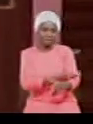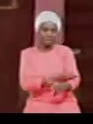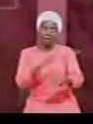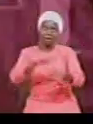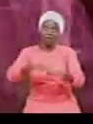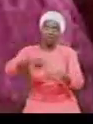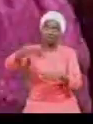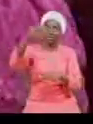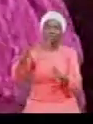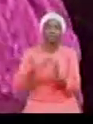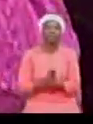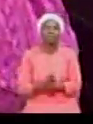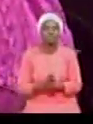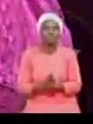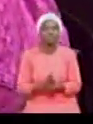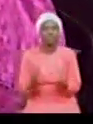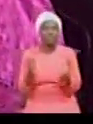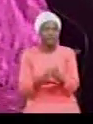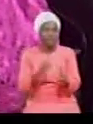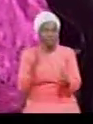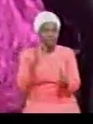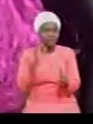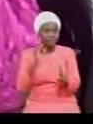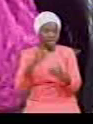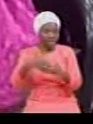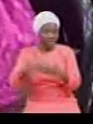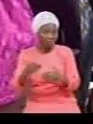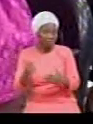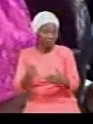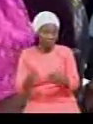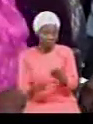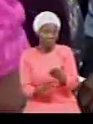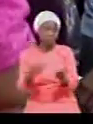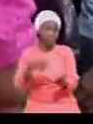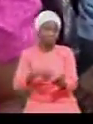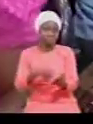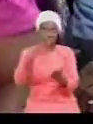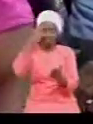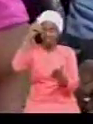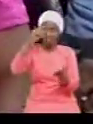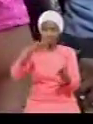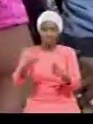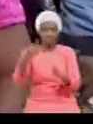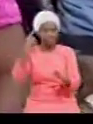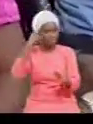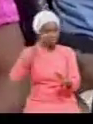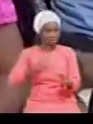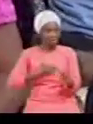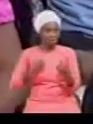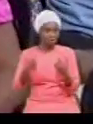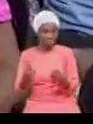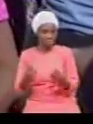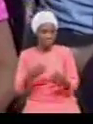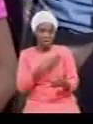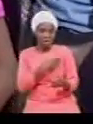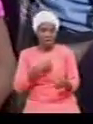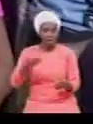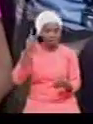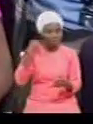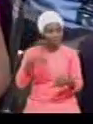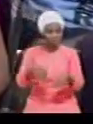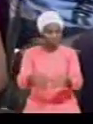on high. That's after the resurrection. He died for our sins. He was